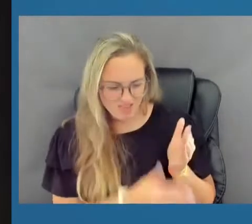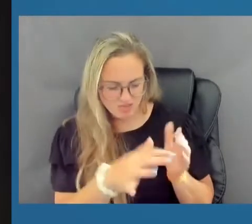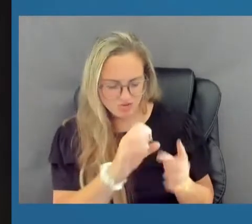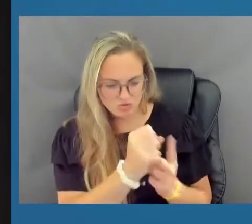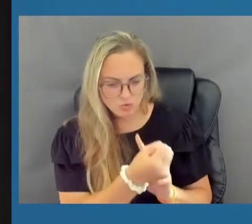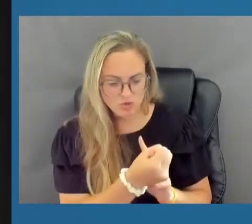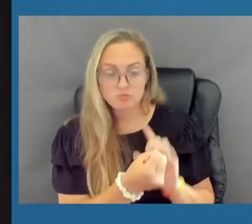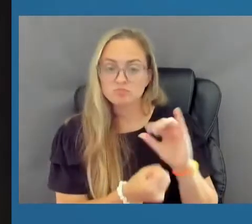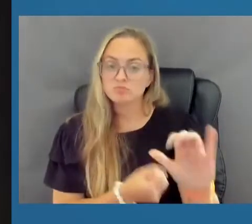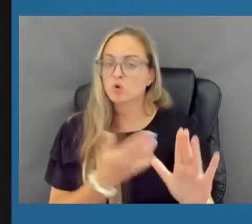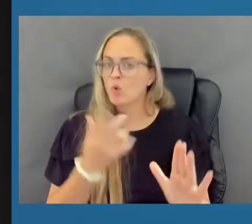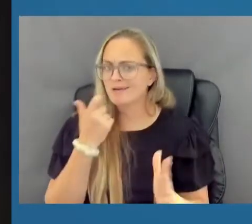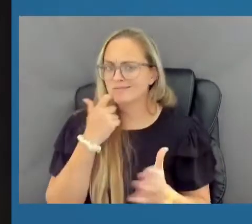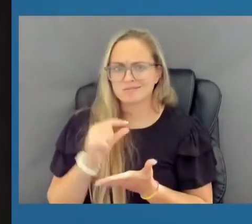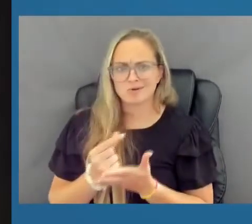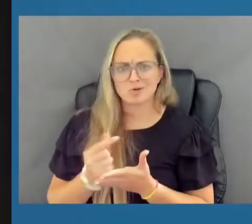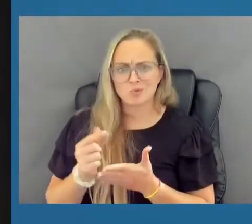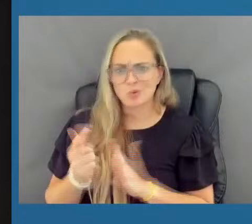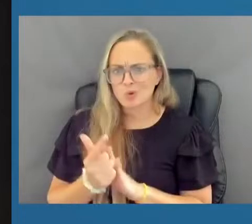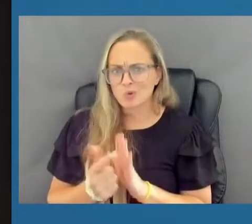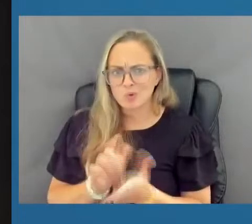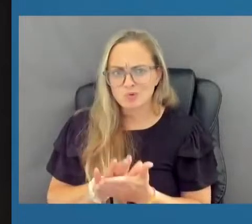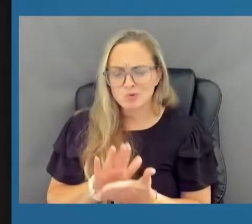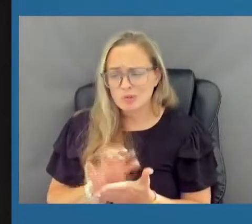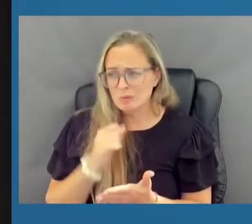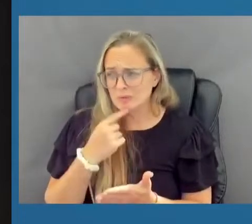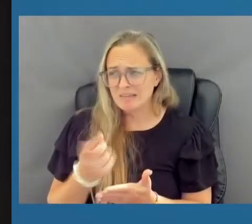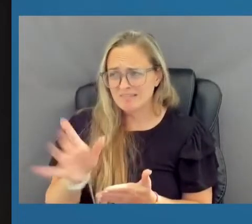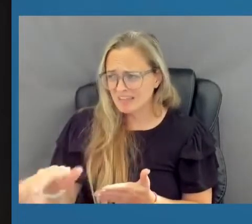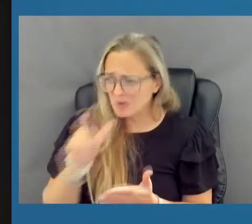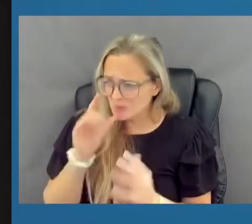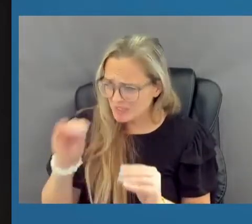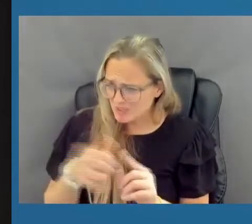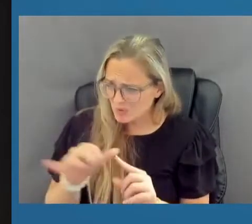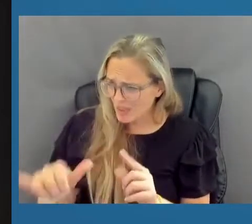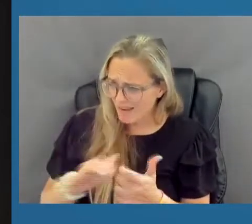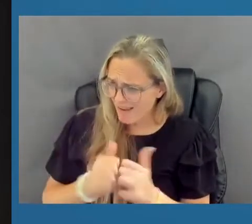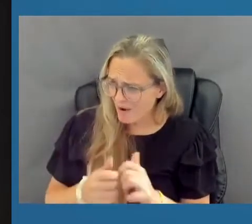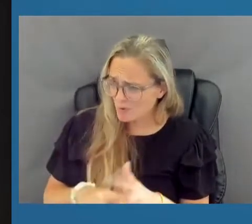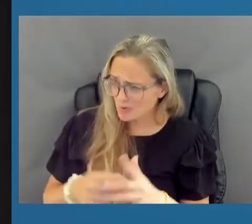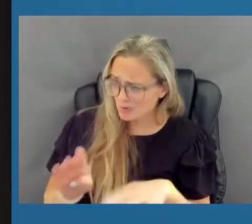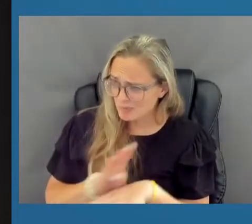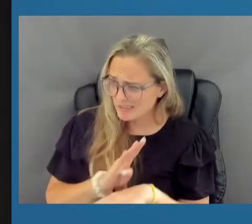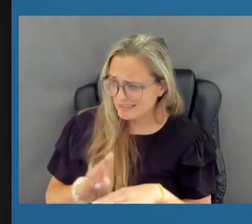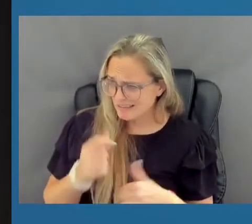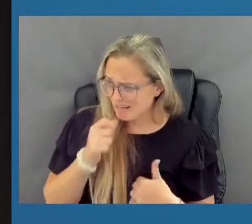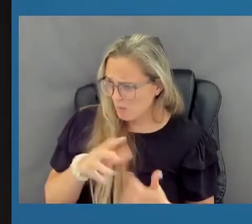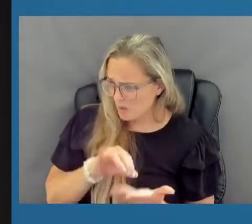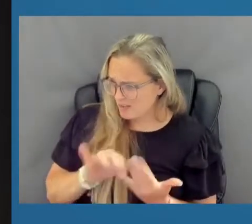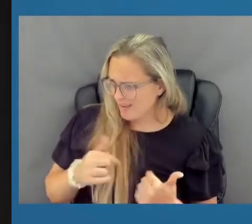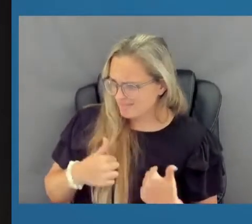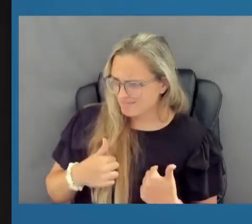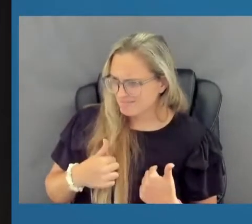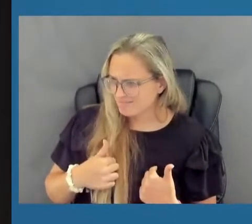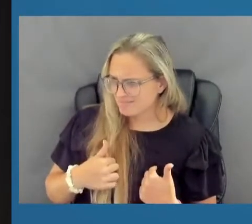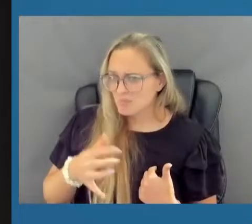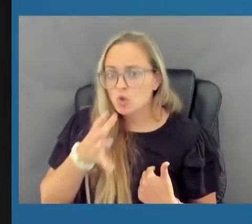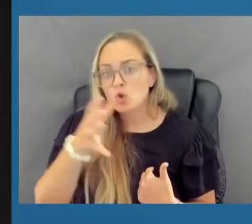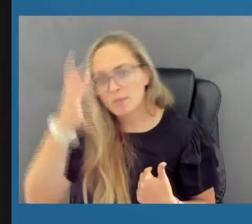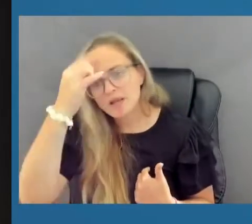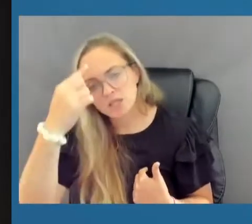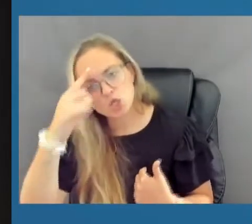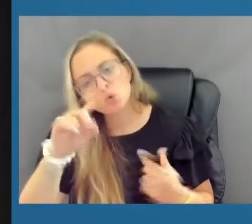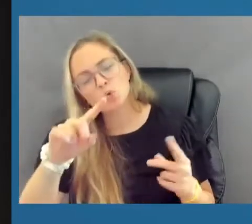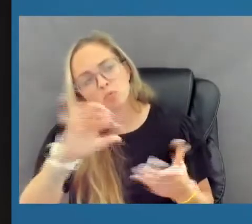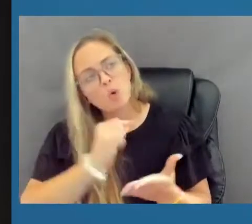am, right out of law school. Did not want to tell my mother that they don't teach you things like how to start a business in school, as much as your parents would think you'd come home with some